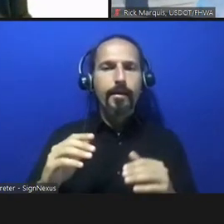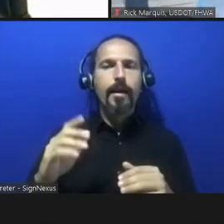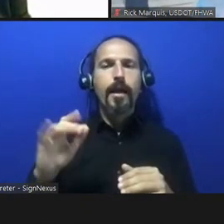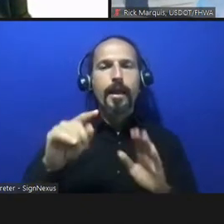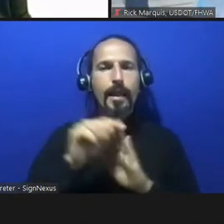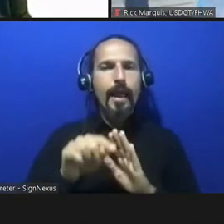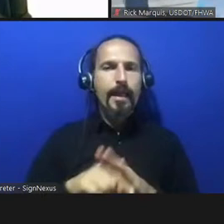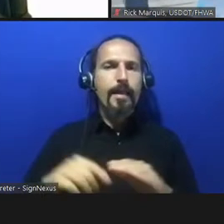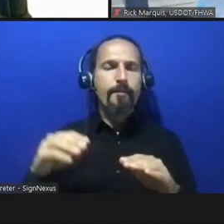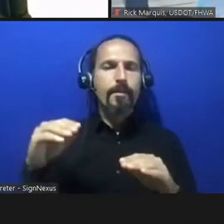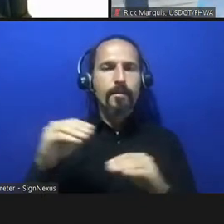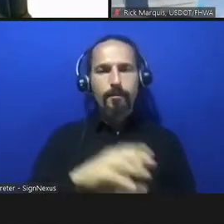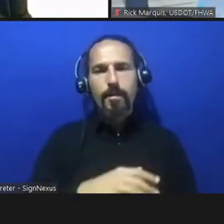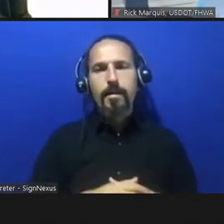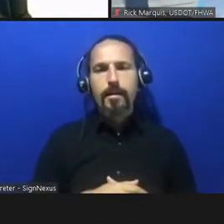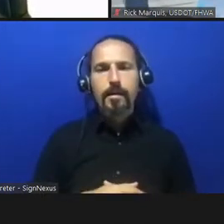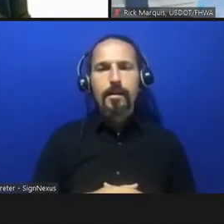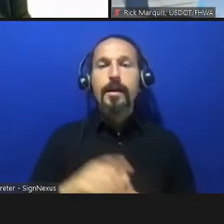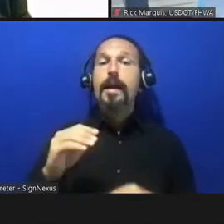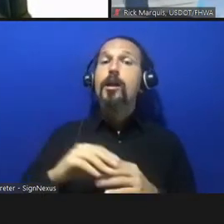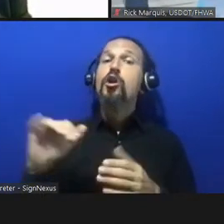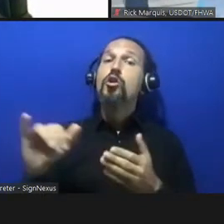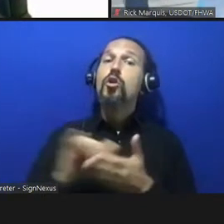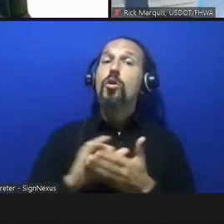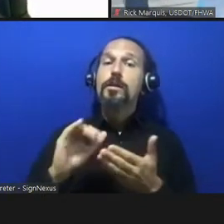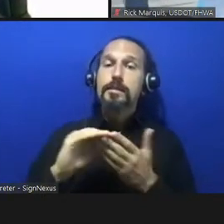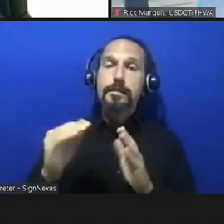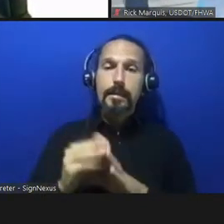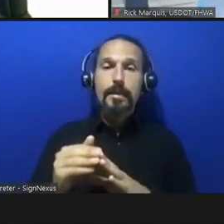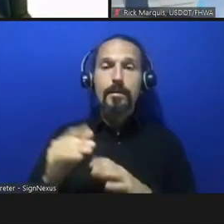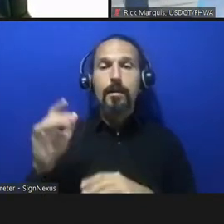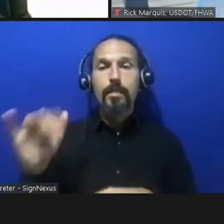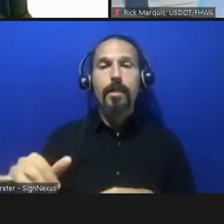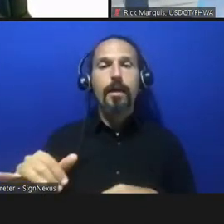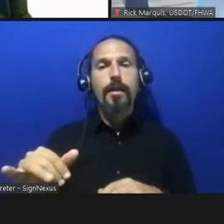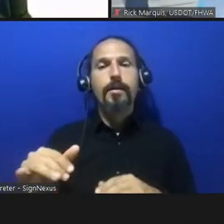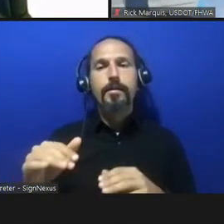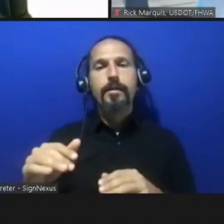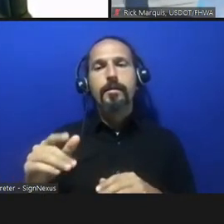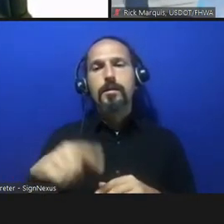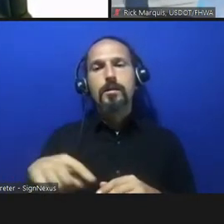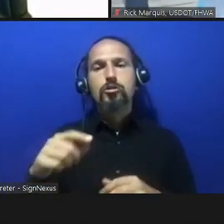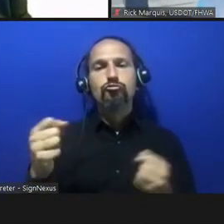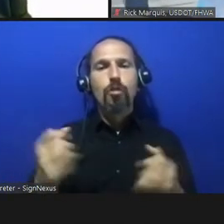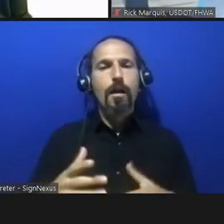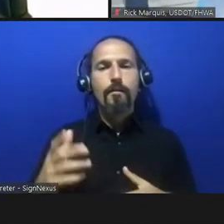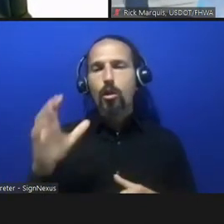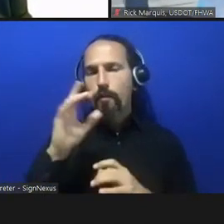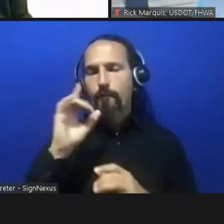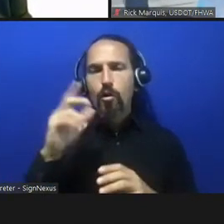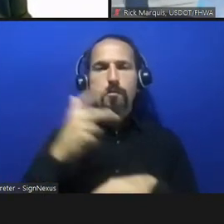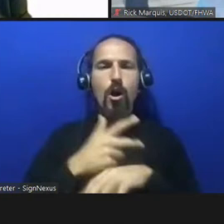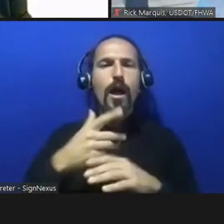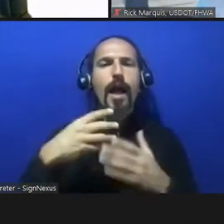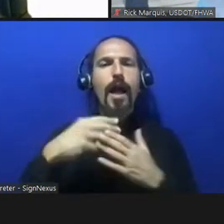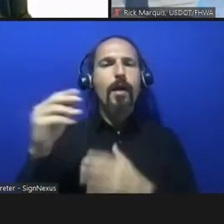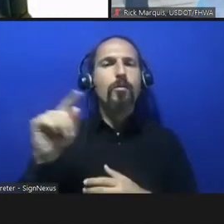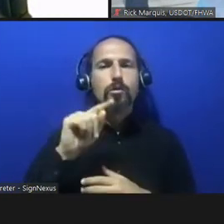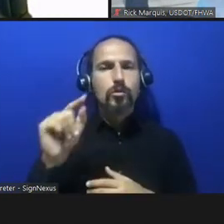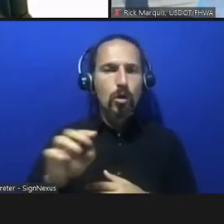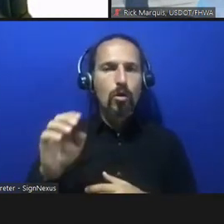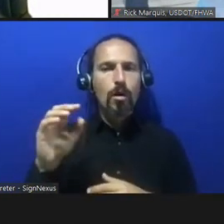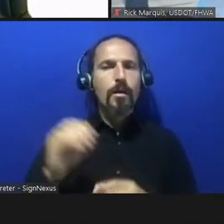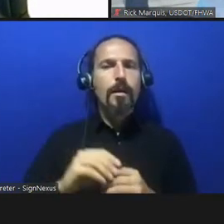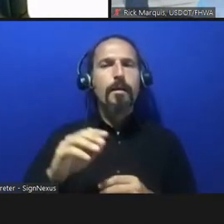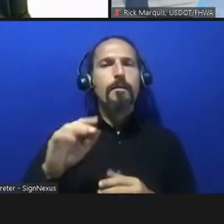impact in new york city the tax scheme imposes displacement as drivers seek parking outside the zone in manhattan's upper